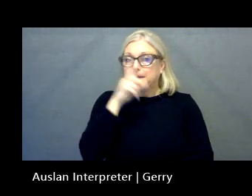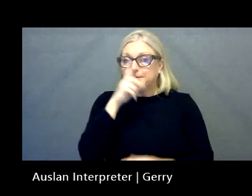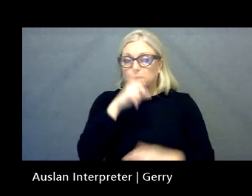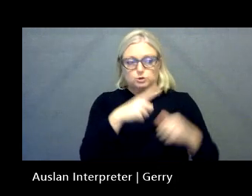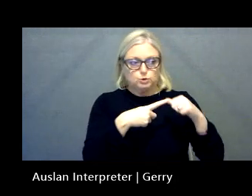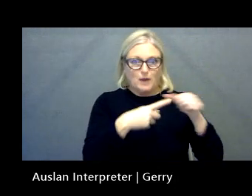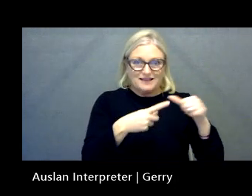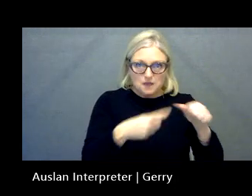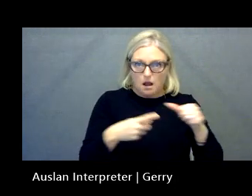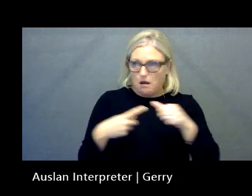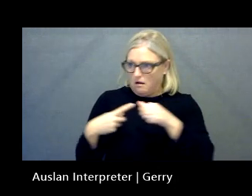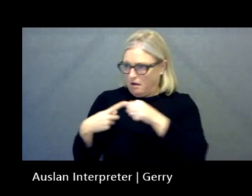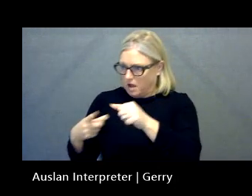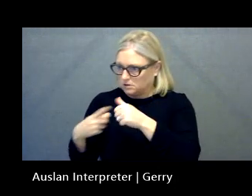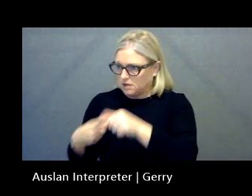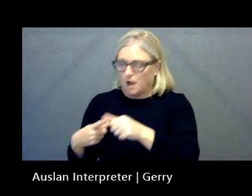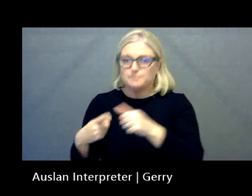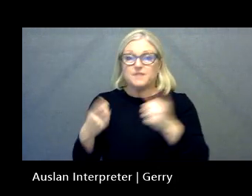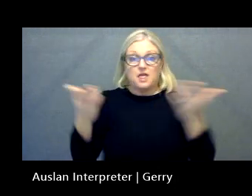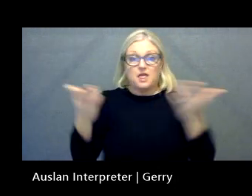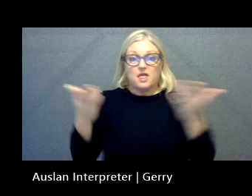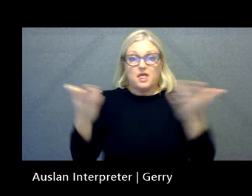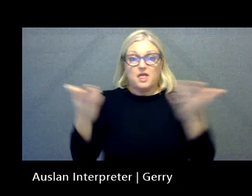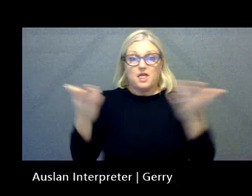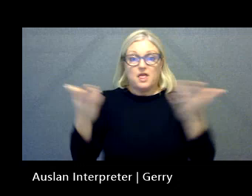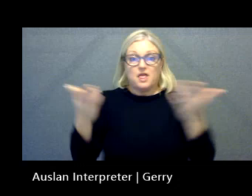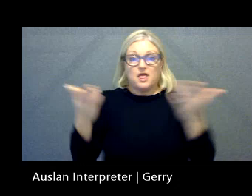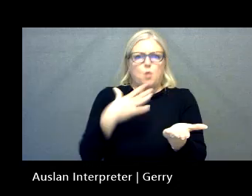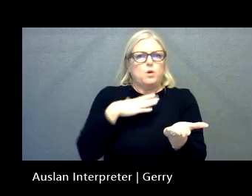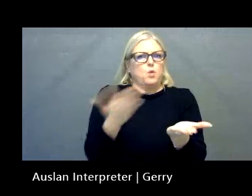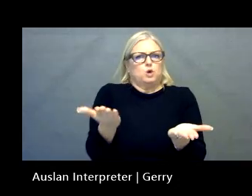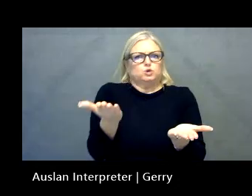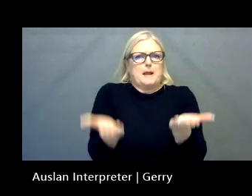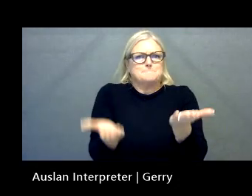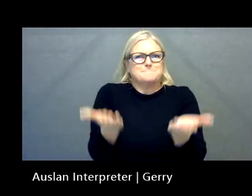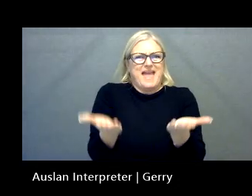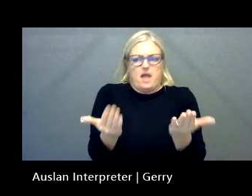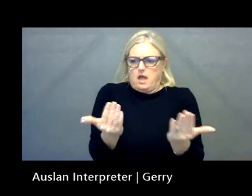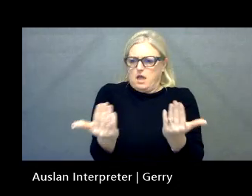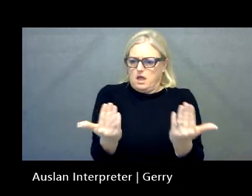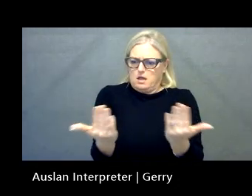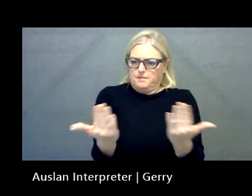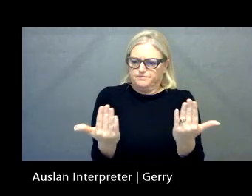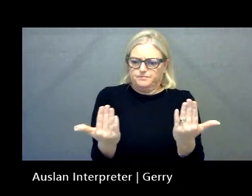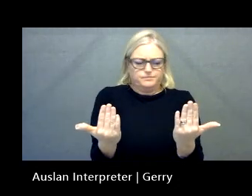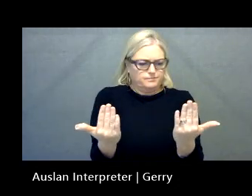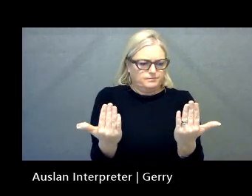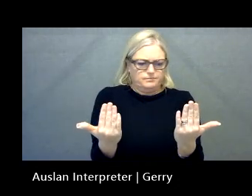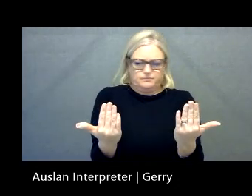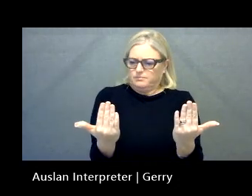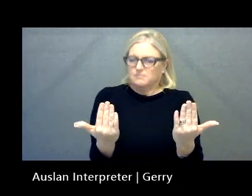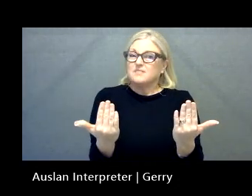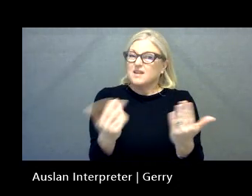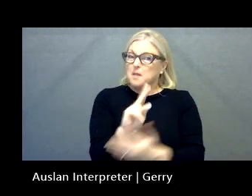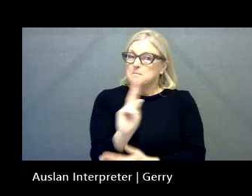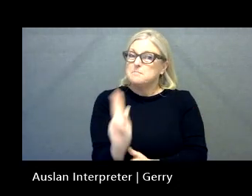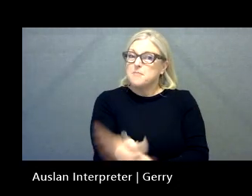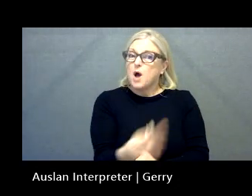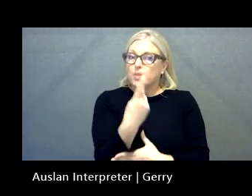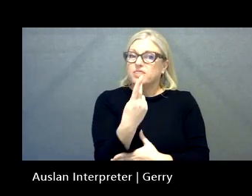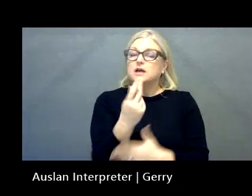two instruments and see how well they're doing. And both instruments, as you know, for DWI at least, include an